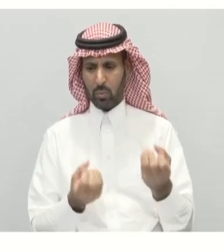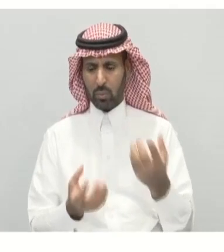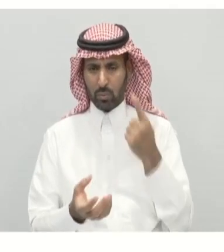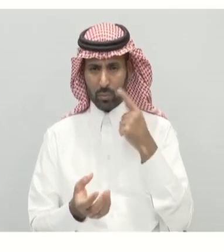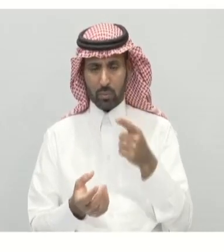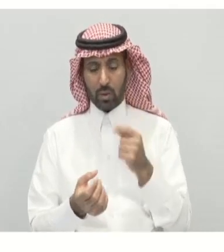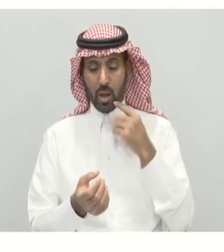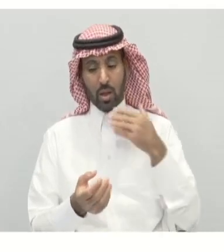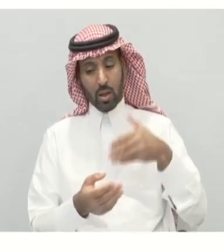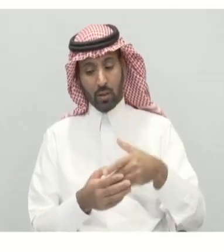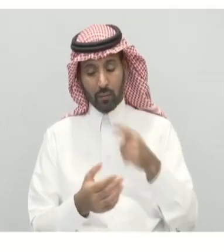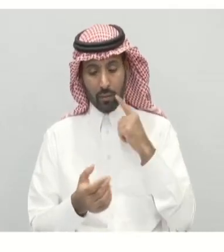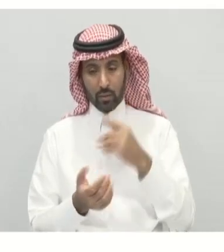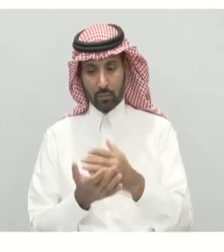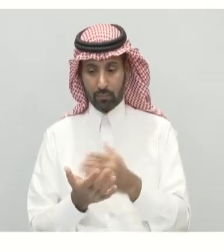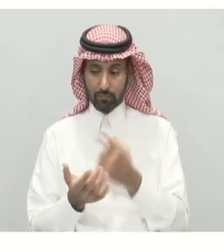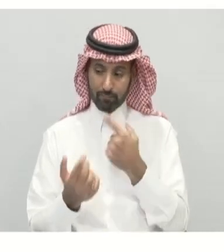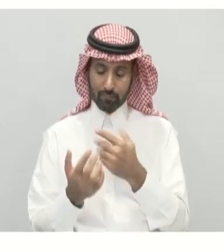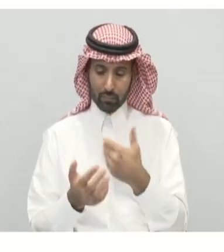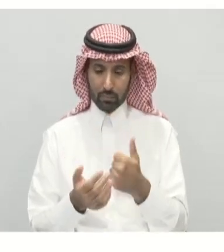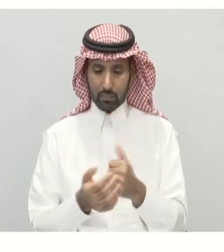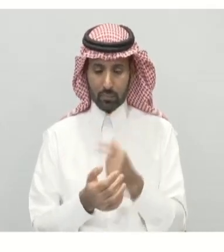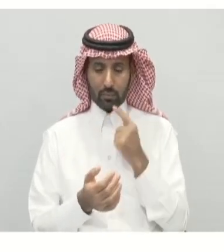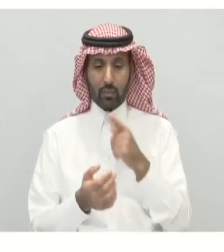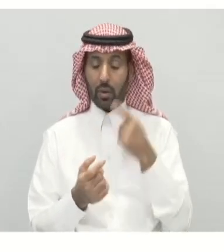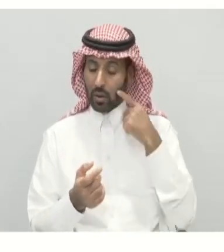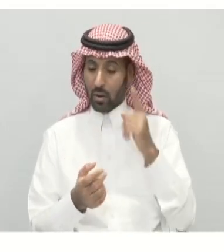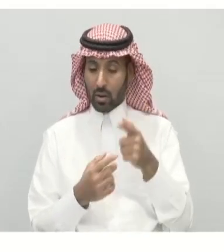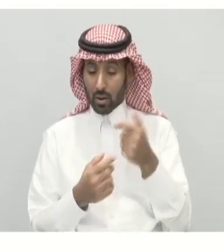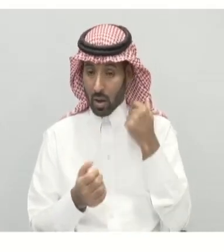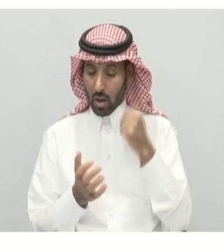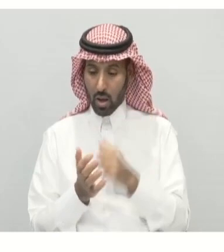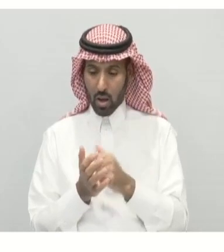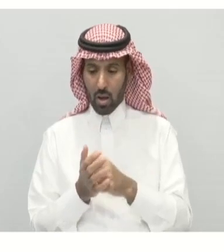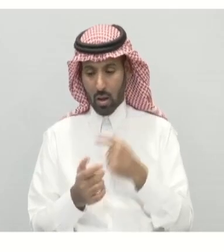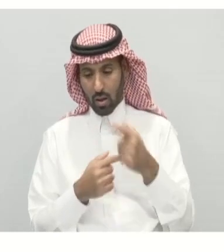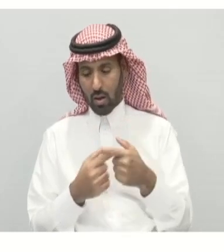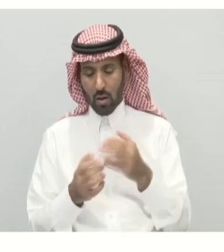never fall for her tricks. I passed the homework out to my